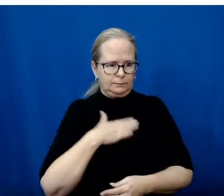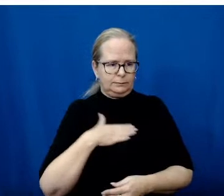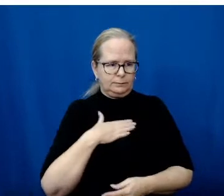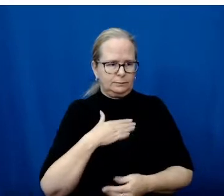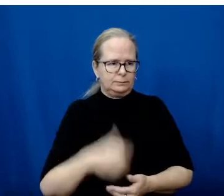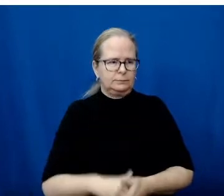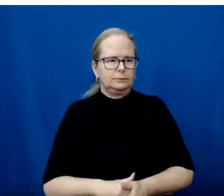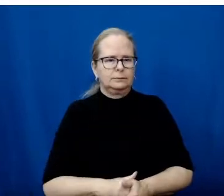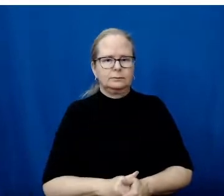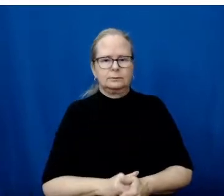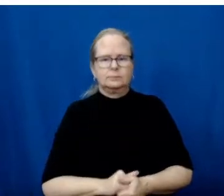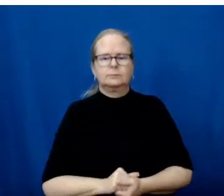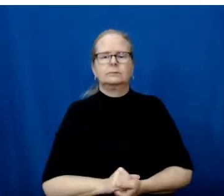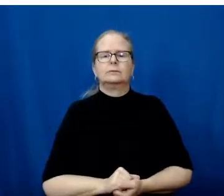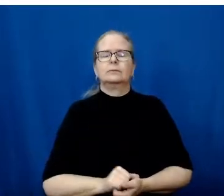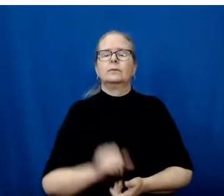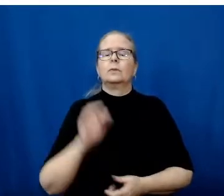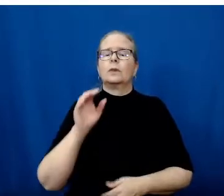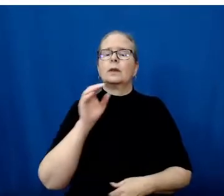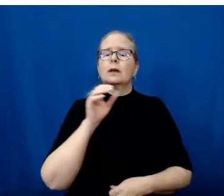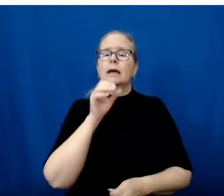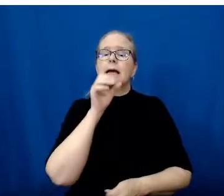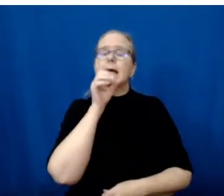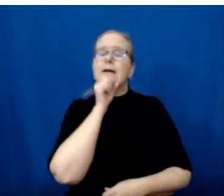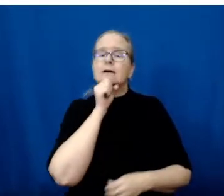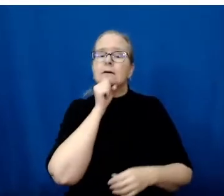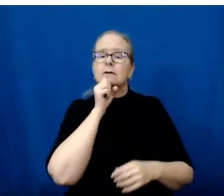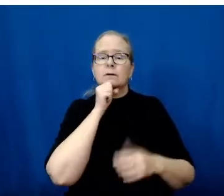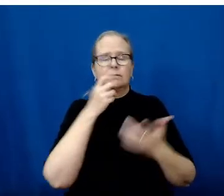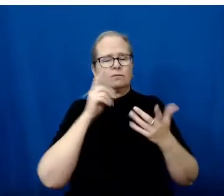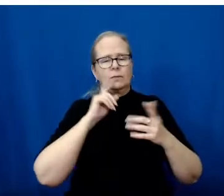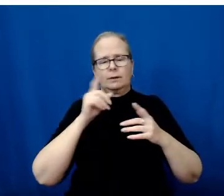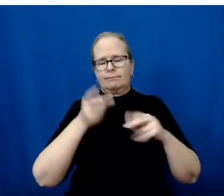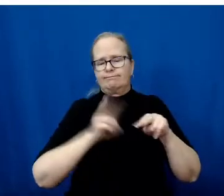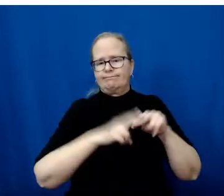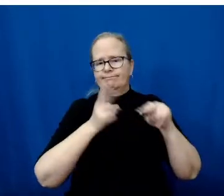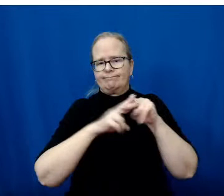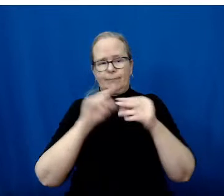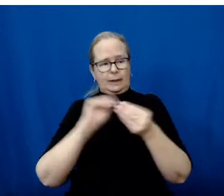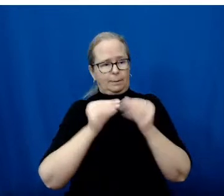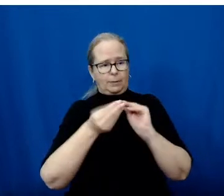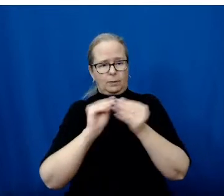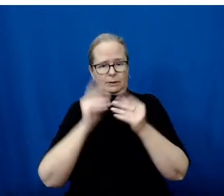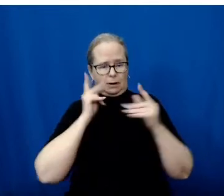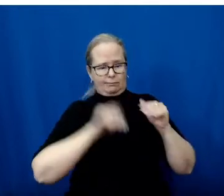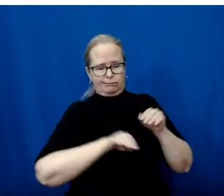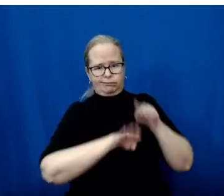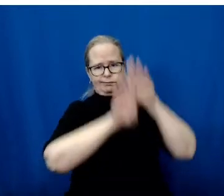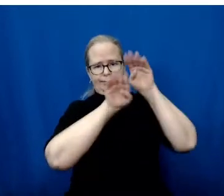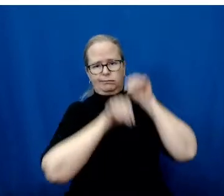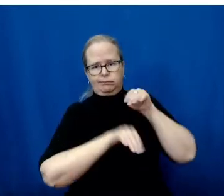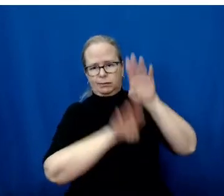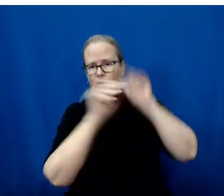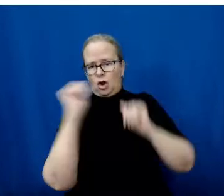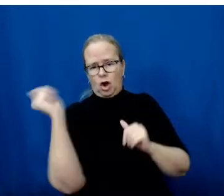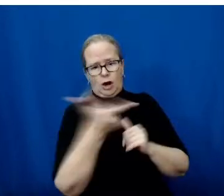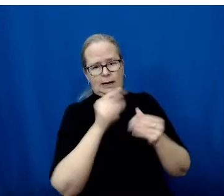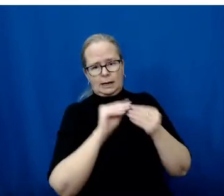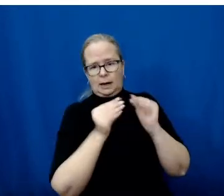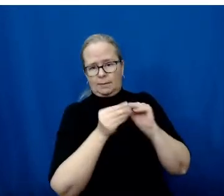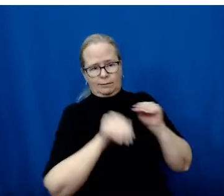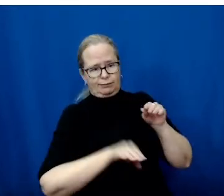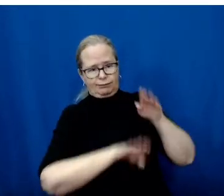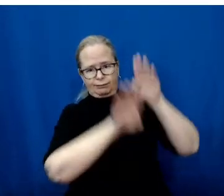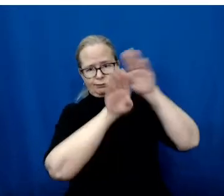There's nothing. I mean, it's definitely to this point a younger person's wave, the 20 to 60 year range, but